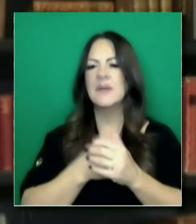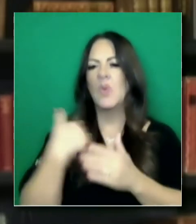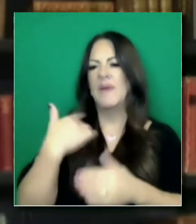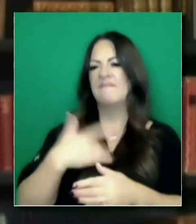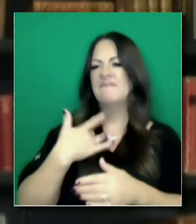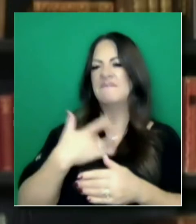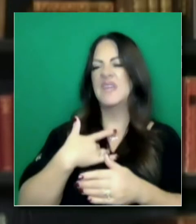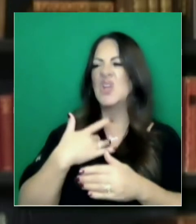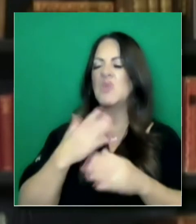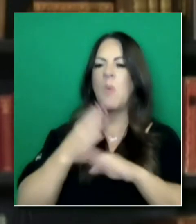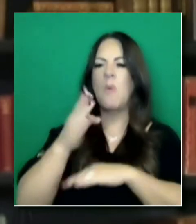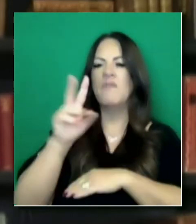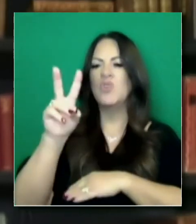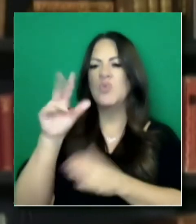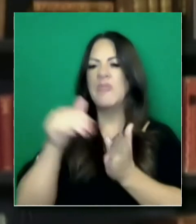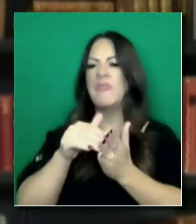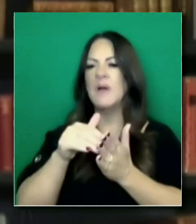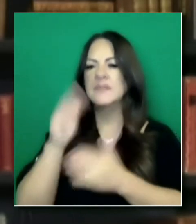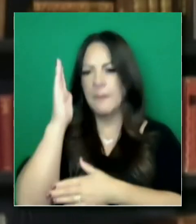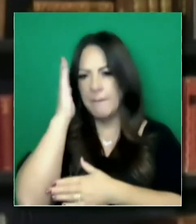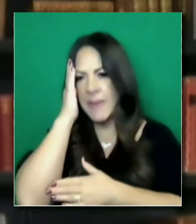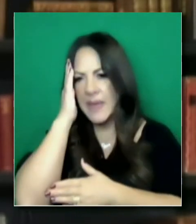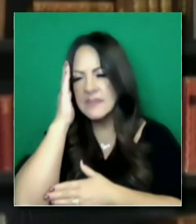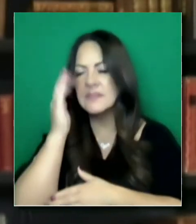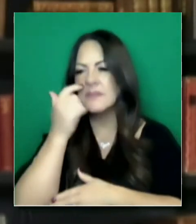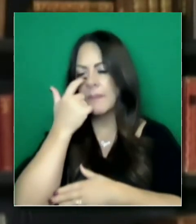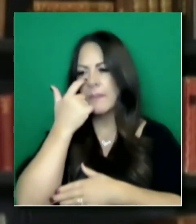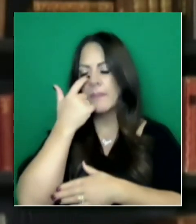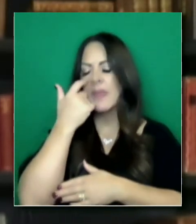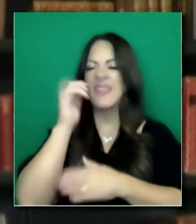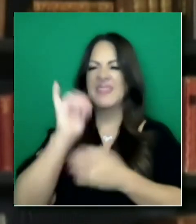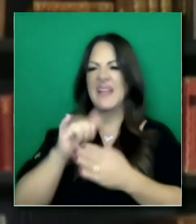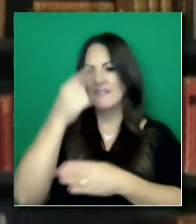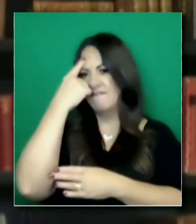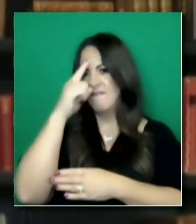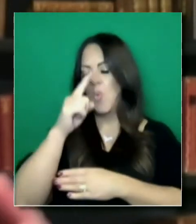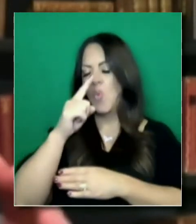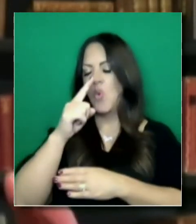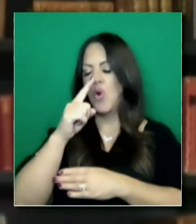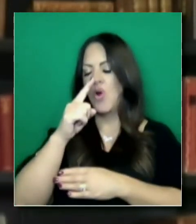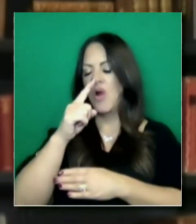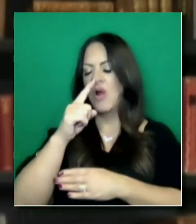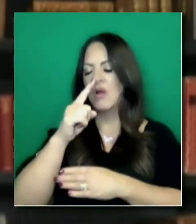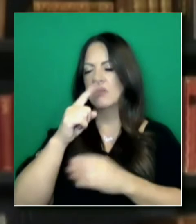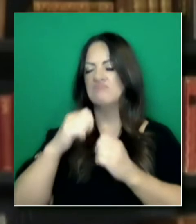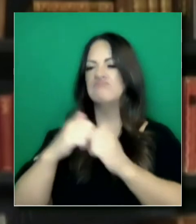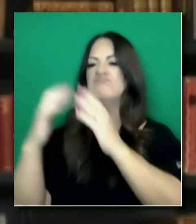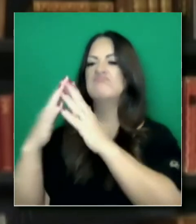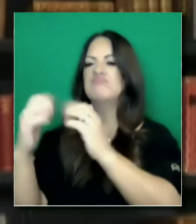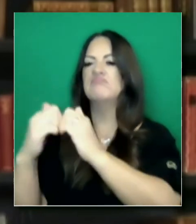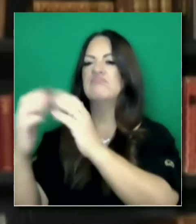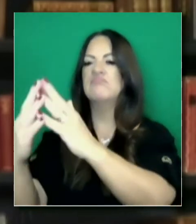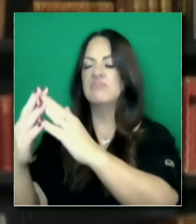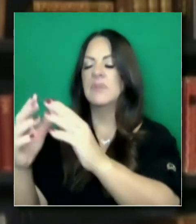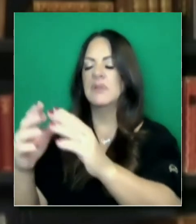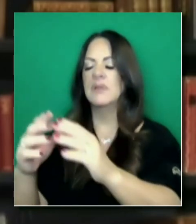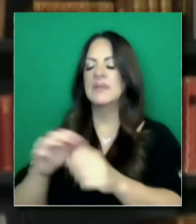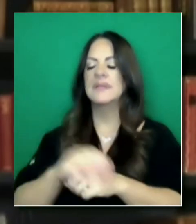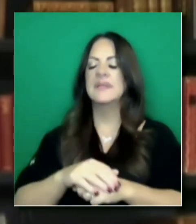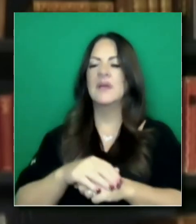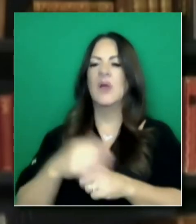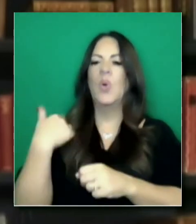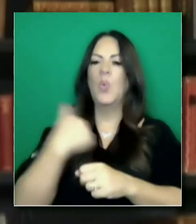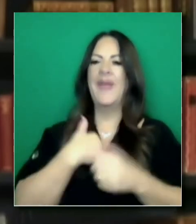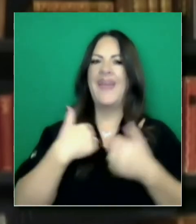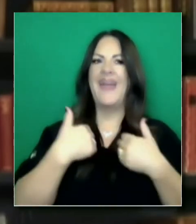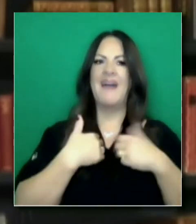north of 2,000 beds. Just again, that's the alternative care site footprint. You've got the existing surge plans